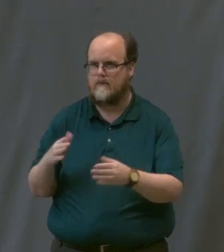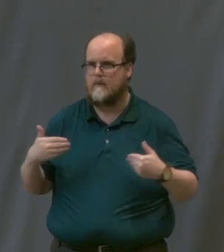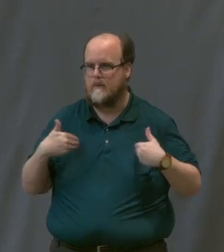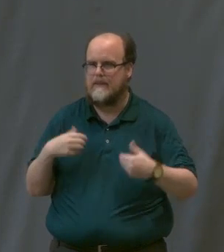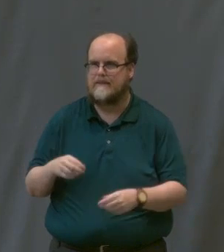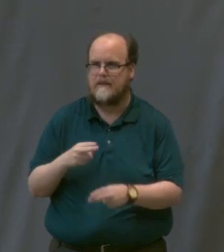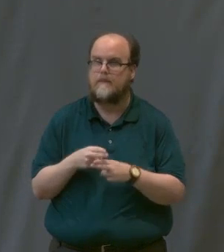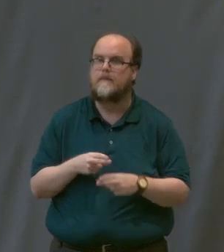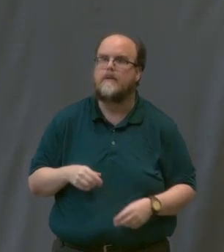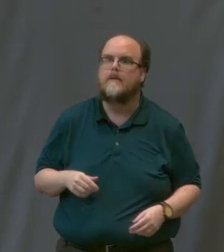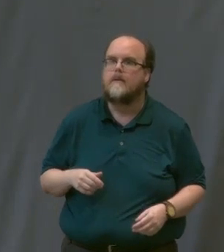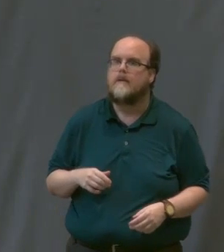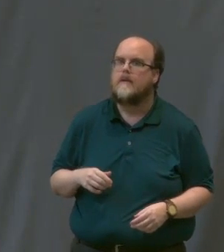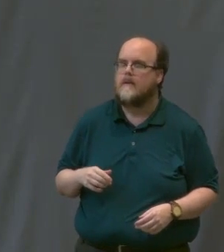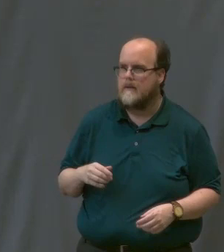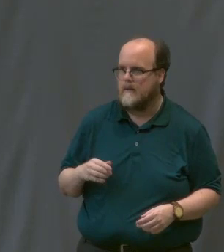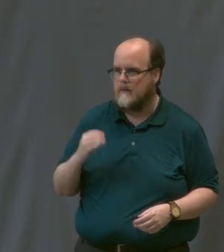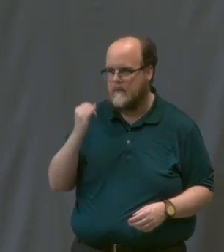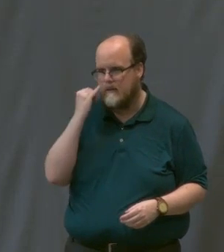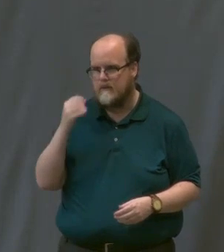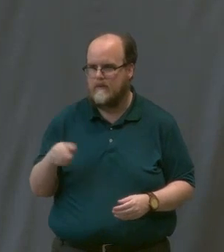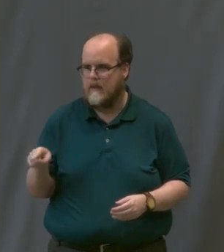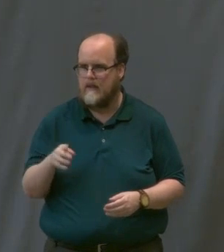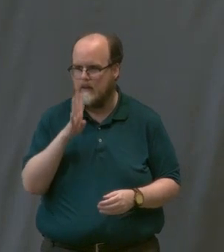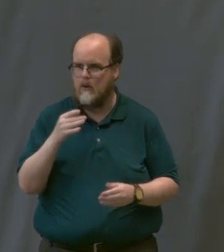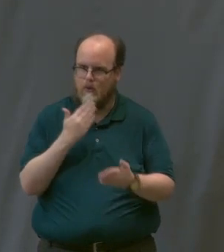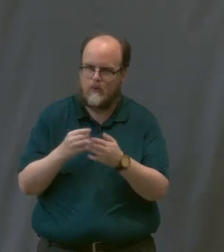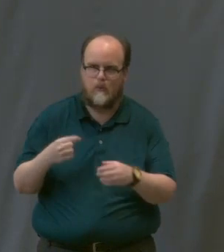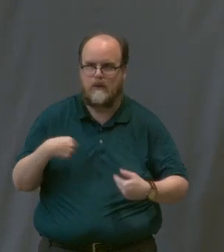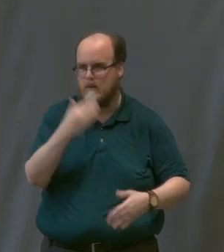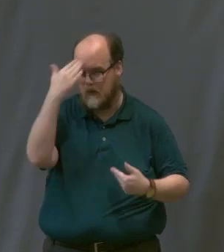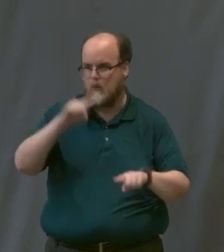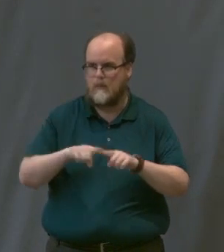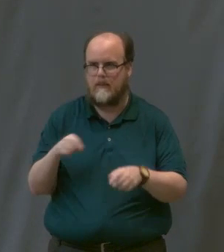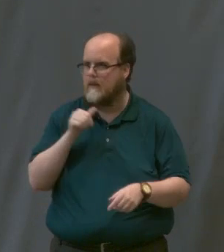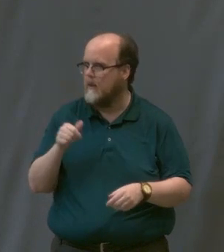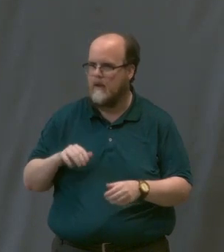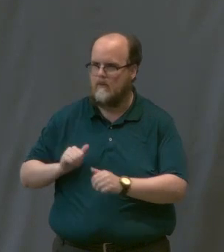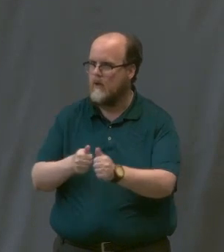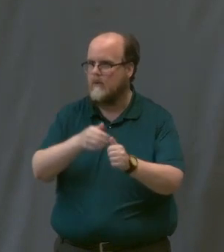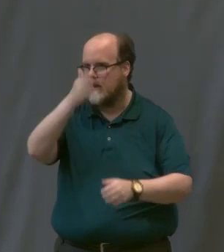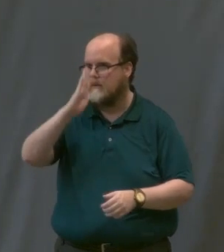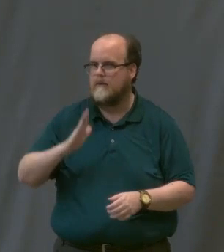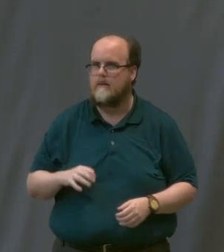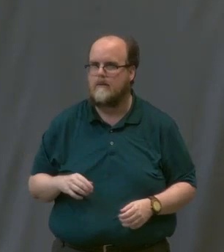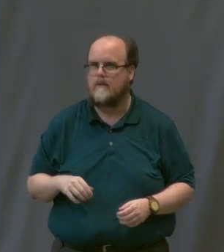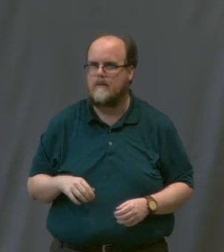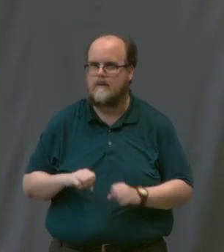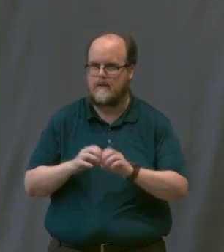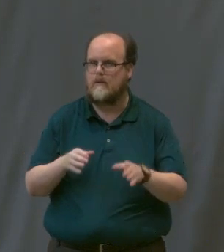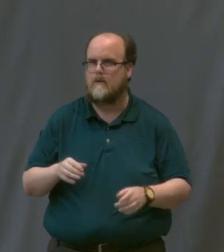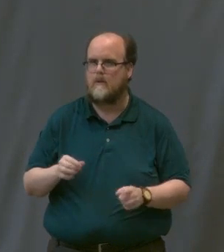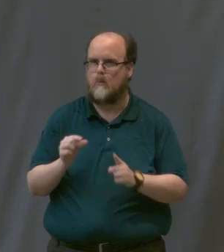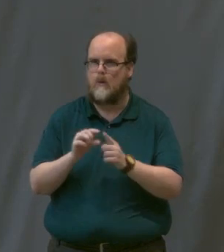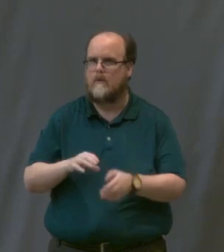Now, whether they talked a good talk, we don't know. But we definitely know they did not walk the walk. Clearly, the word of God was